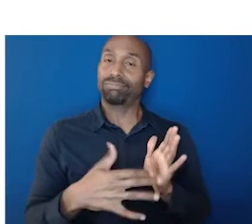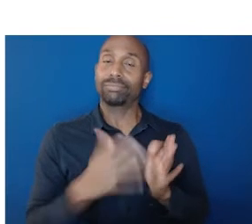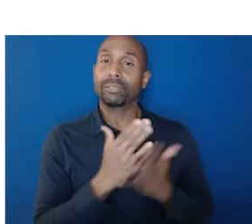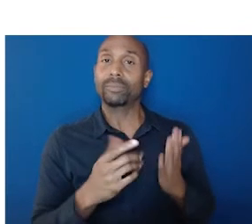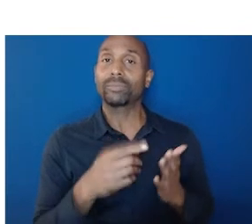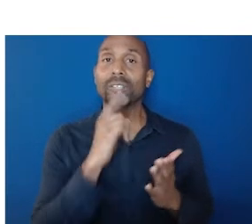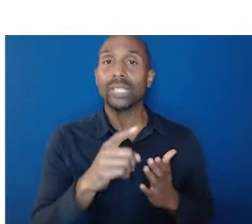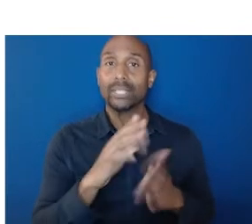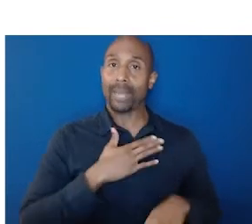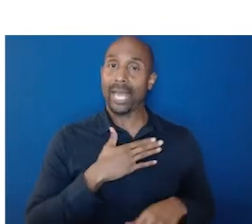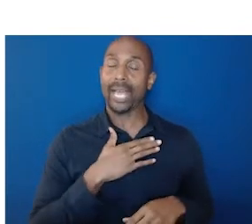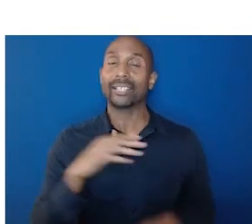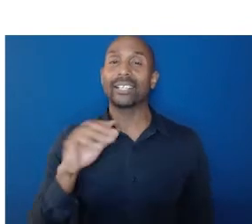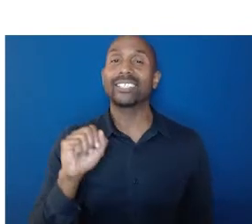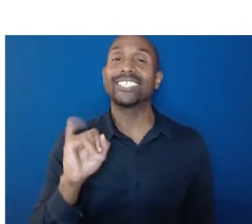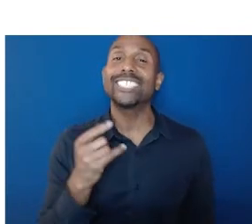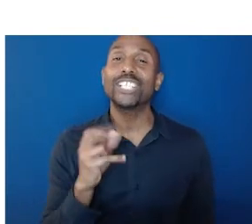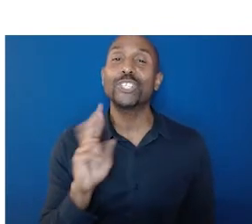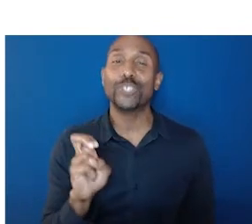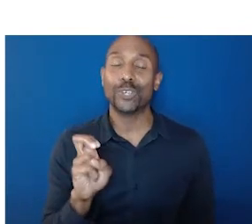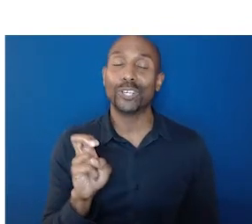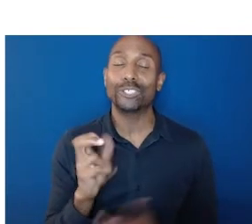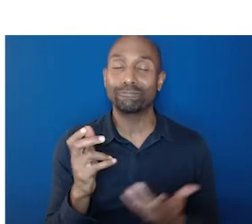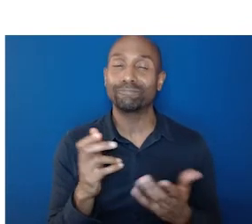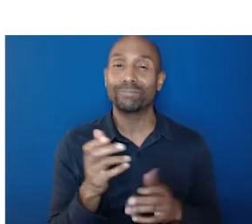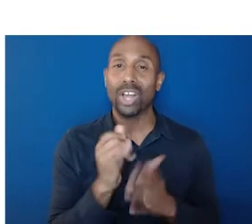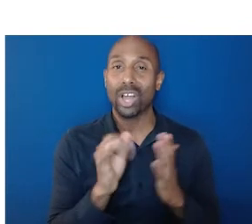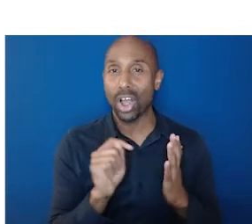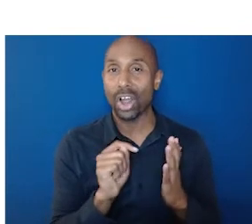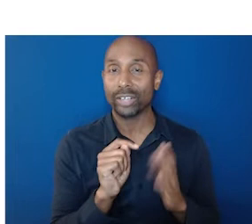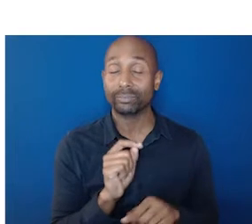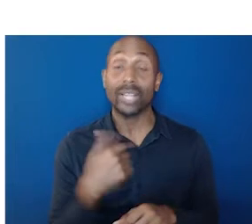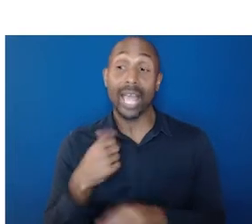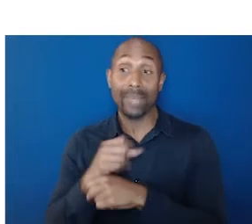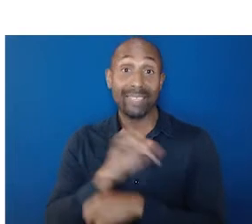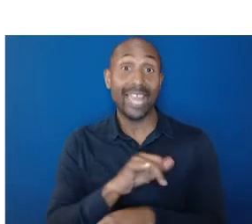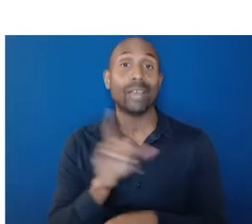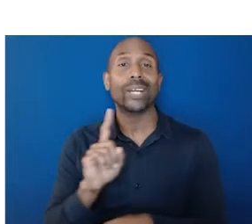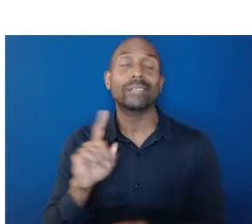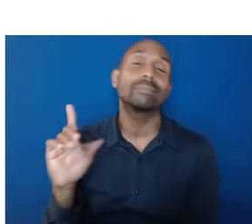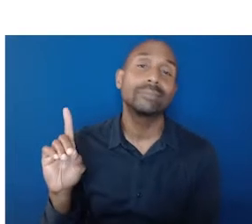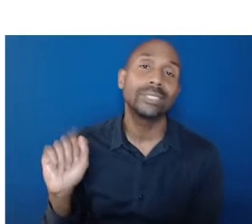first time in Dakar. And what's really interesting is